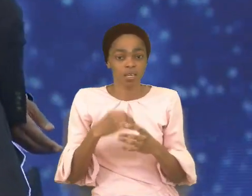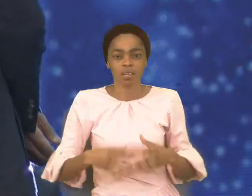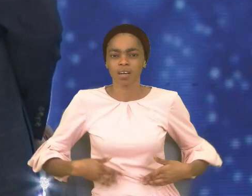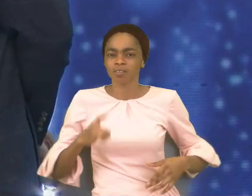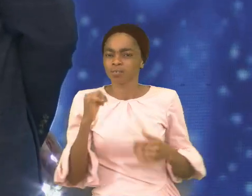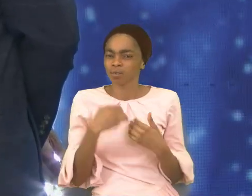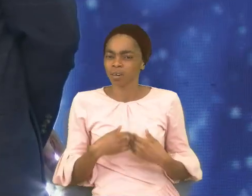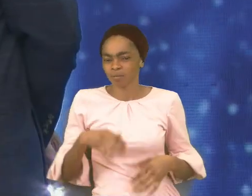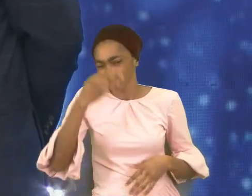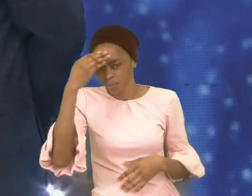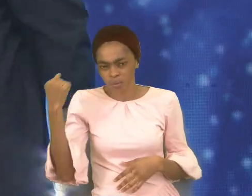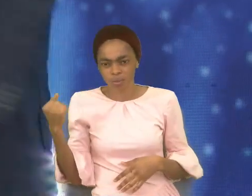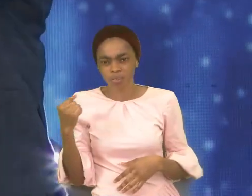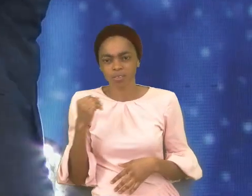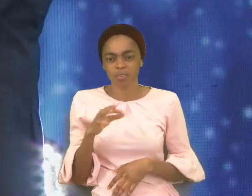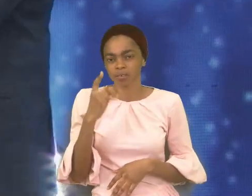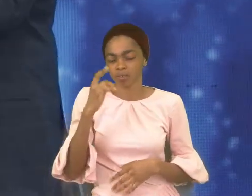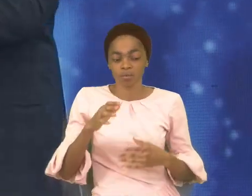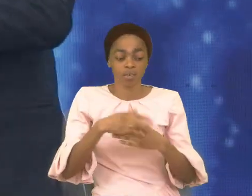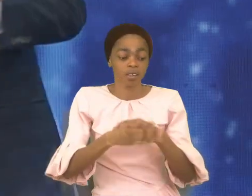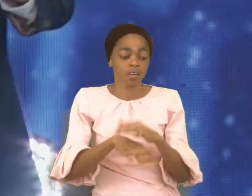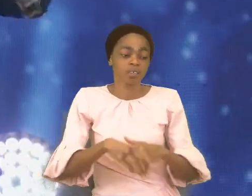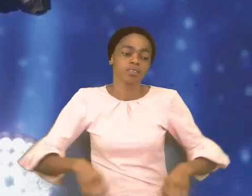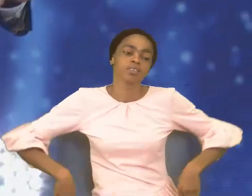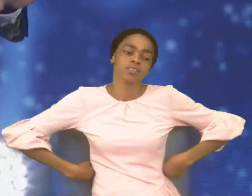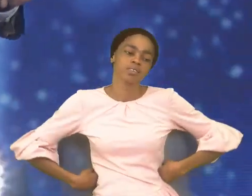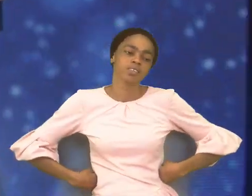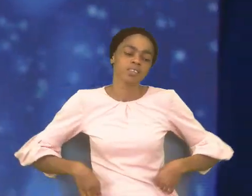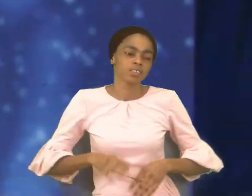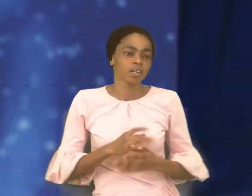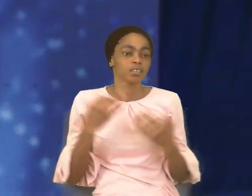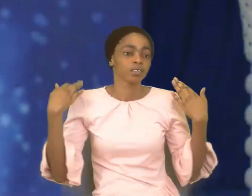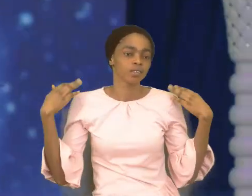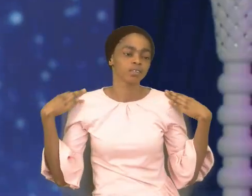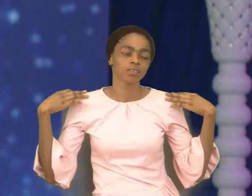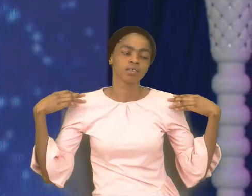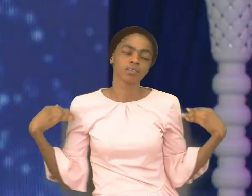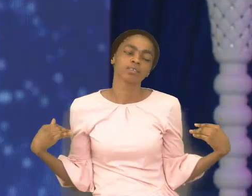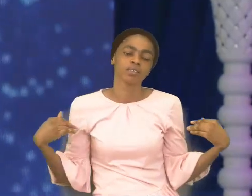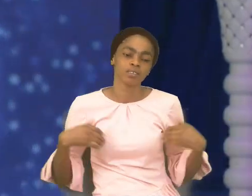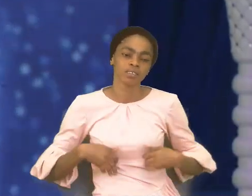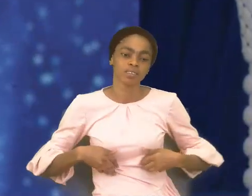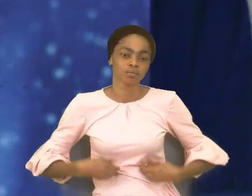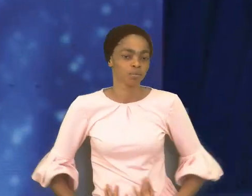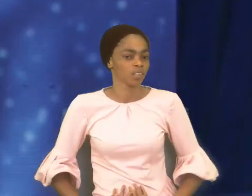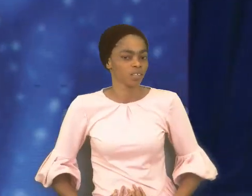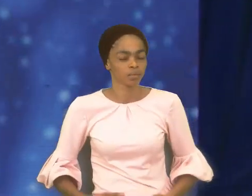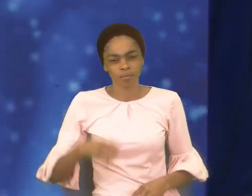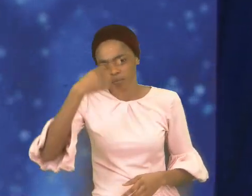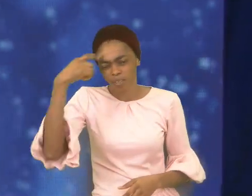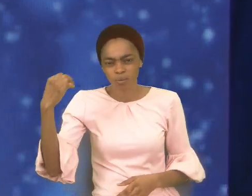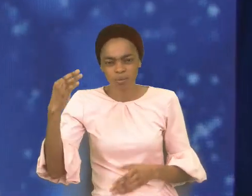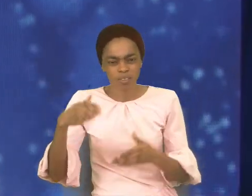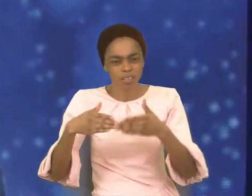your shoulders are down. Because the director there, whoever there, if you